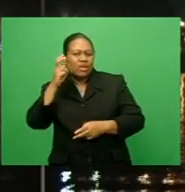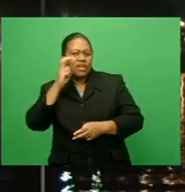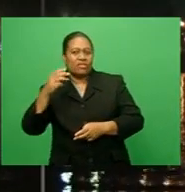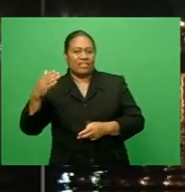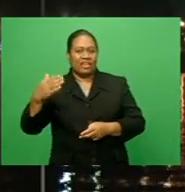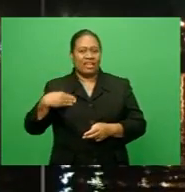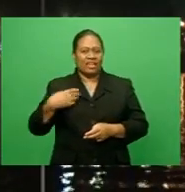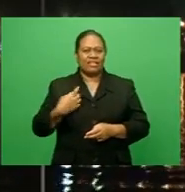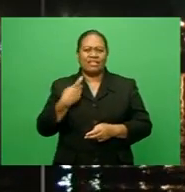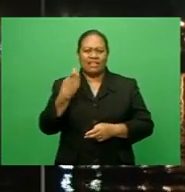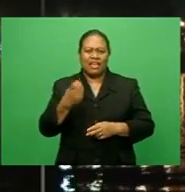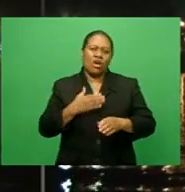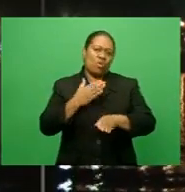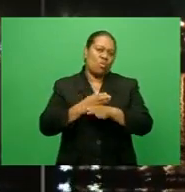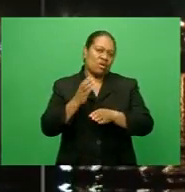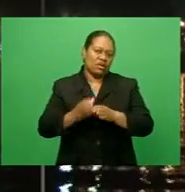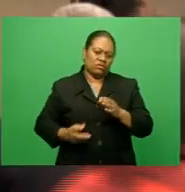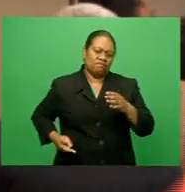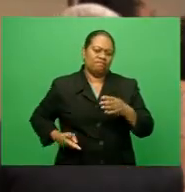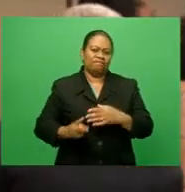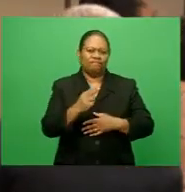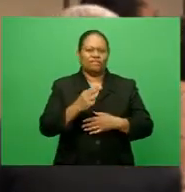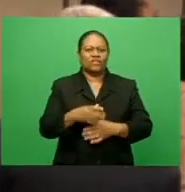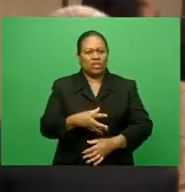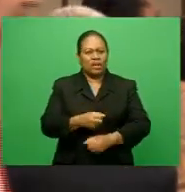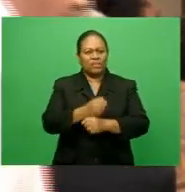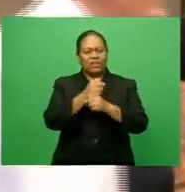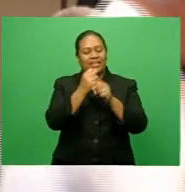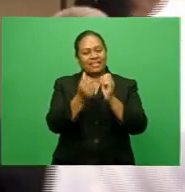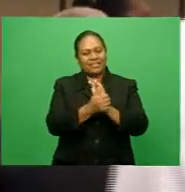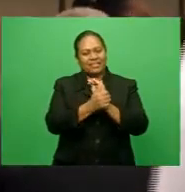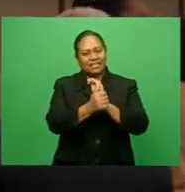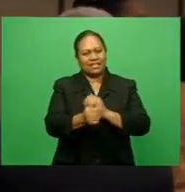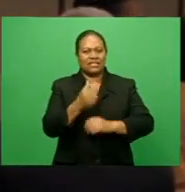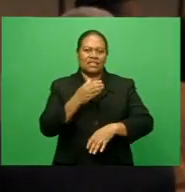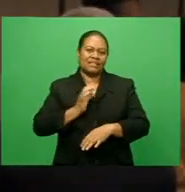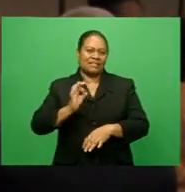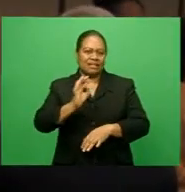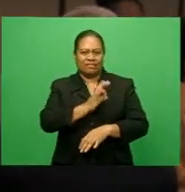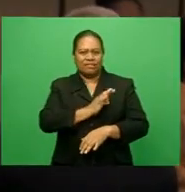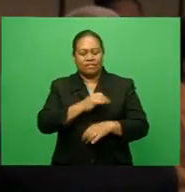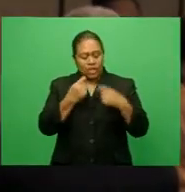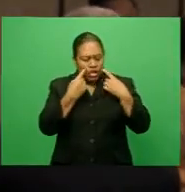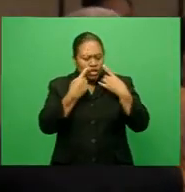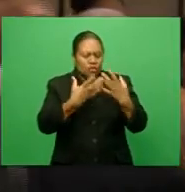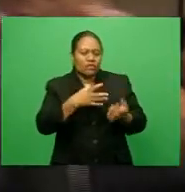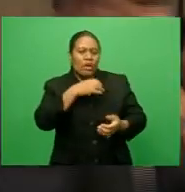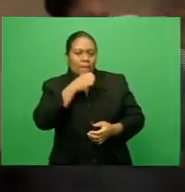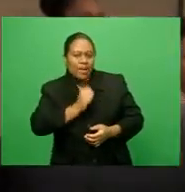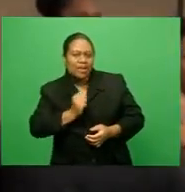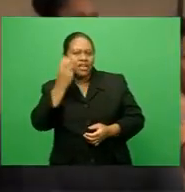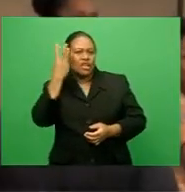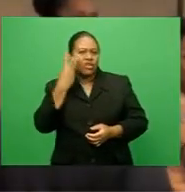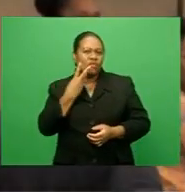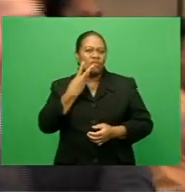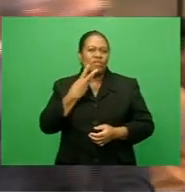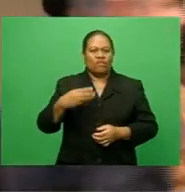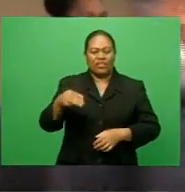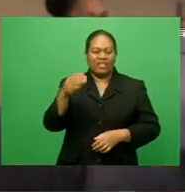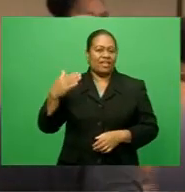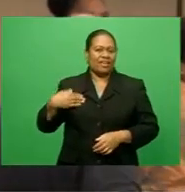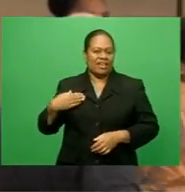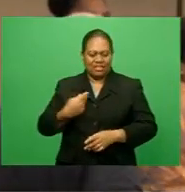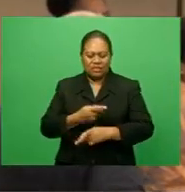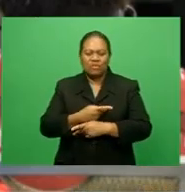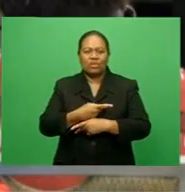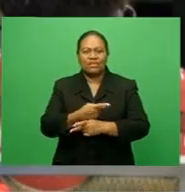has been launched to upskill staff. The package will also ensure quality services for women and men in terms of reproductive health. Minister for